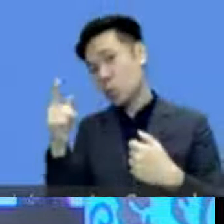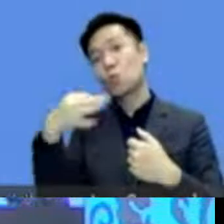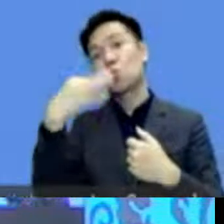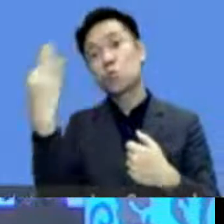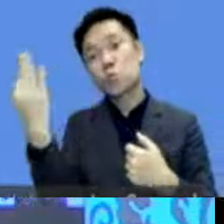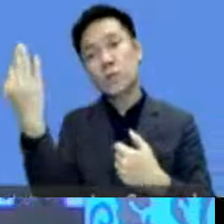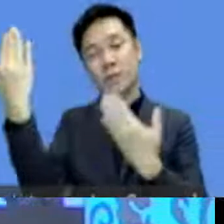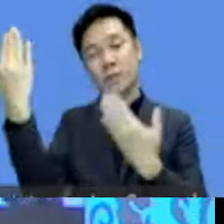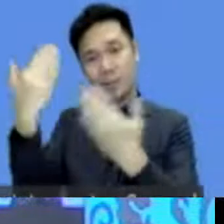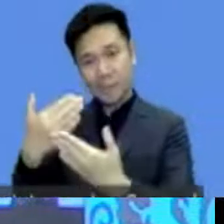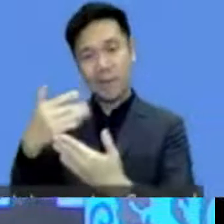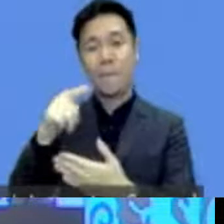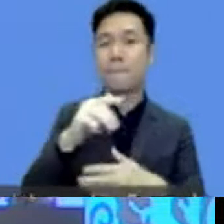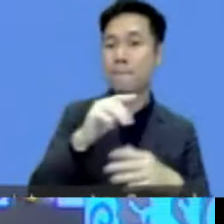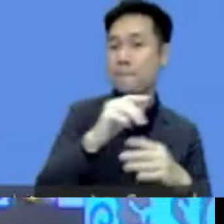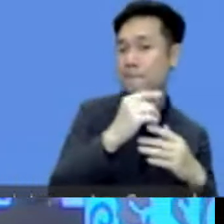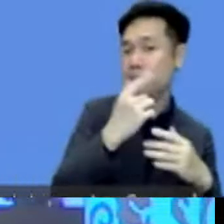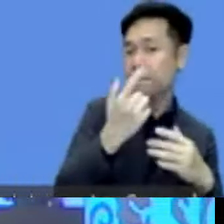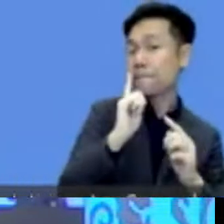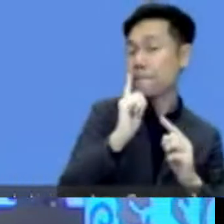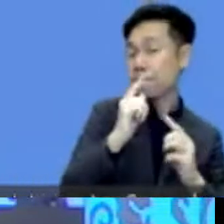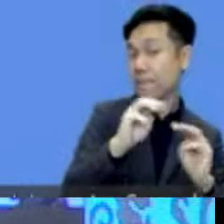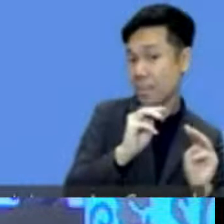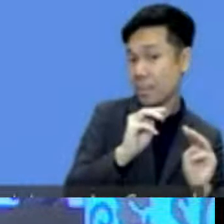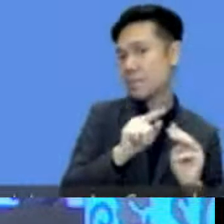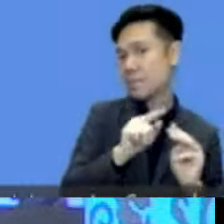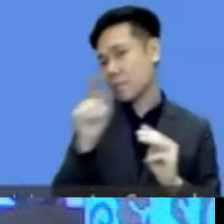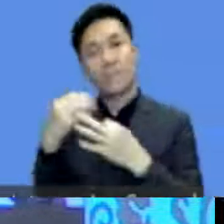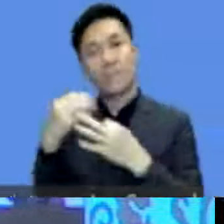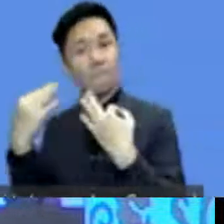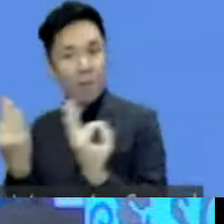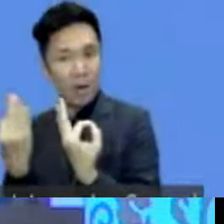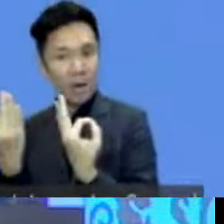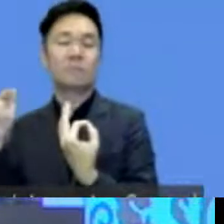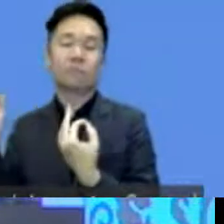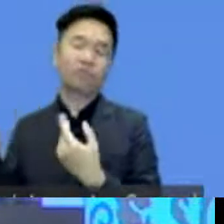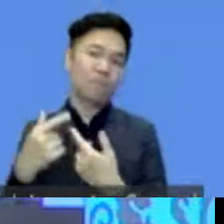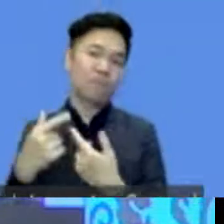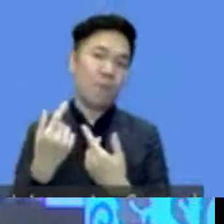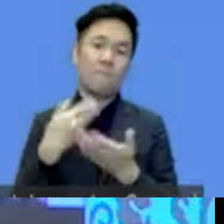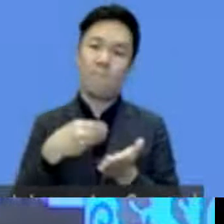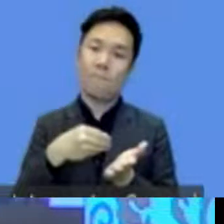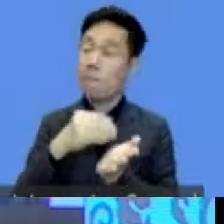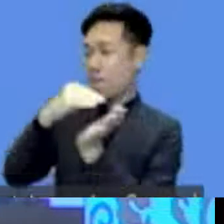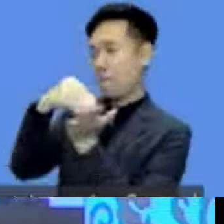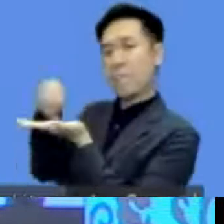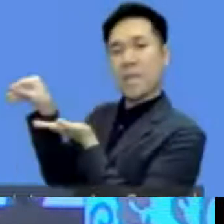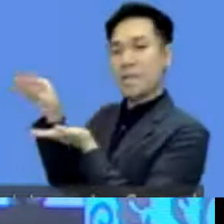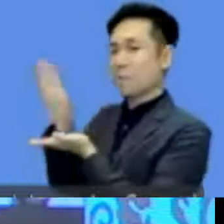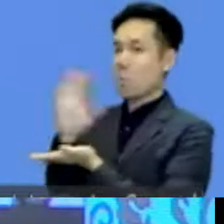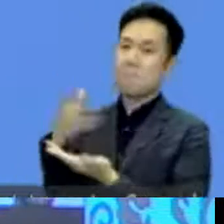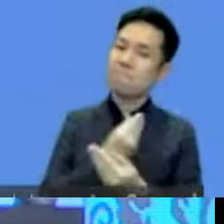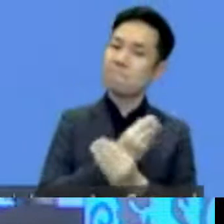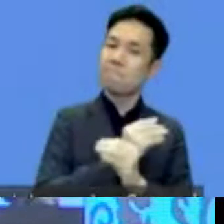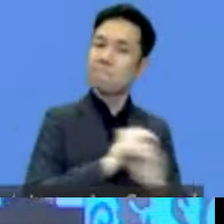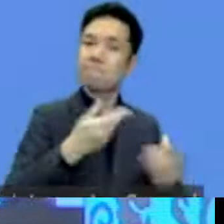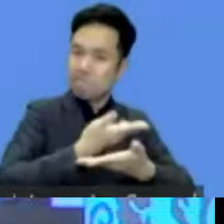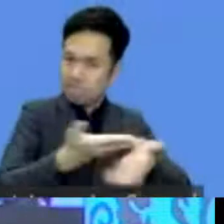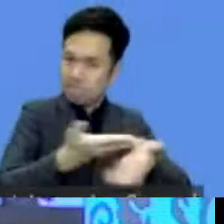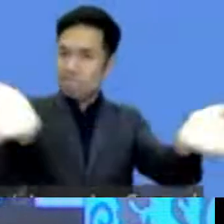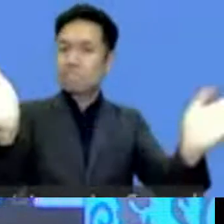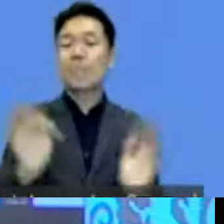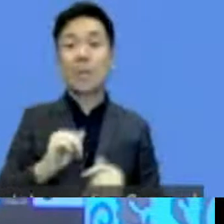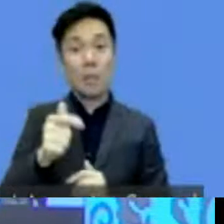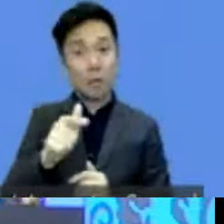Fridays local time. We were also grateful to all the publishers, authors, and illustrators who